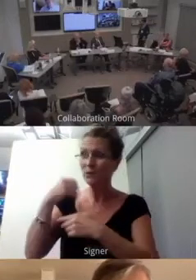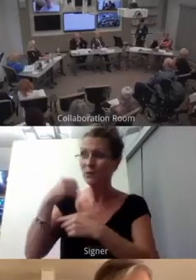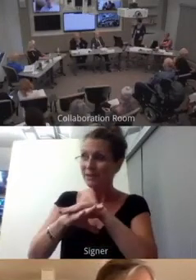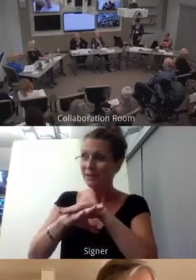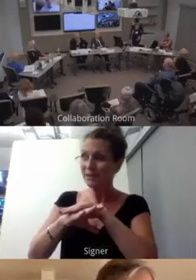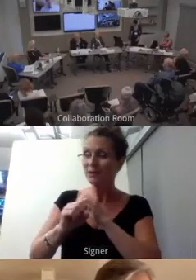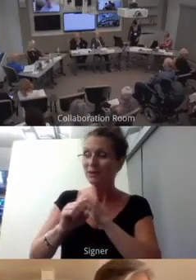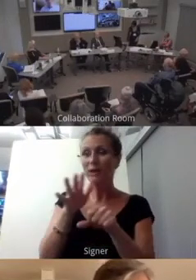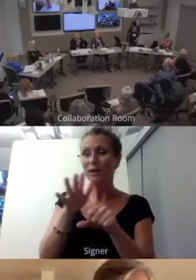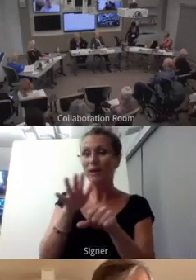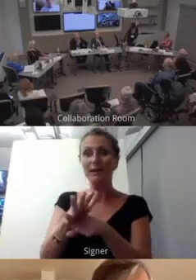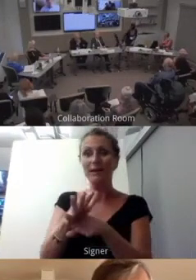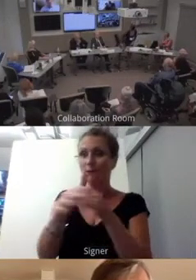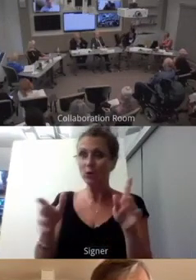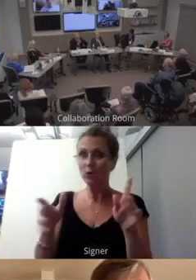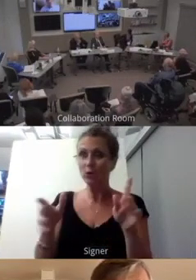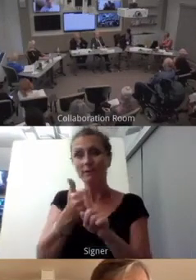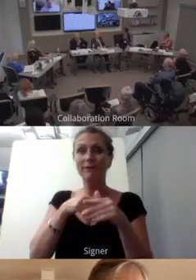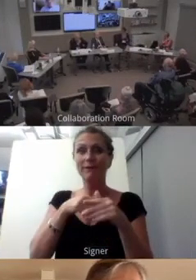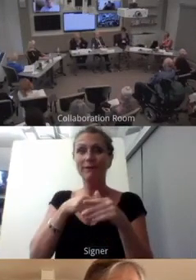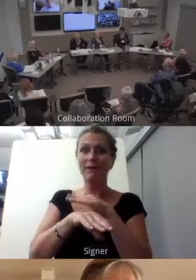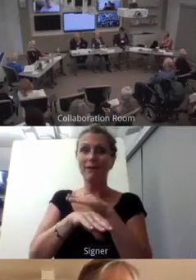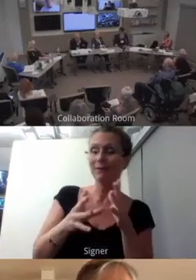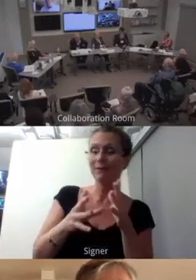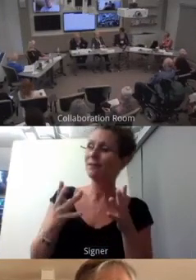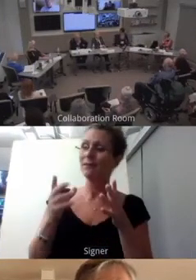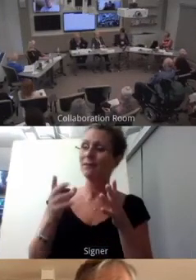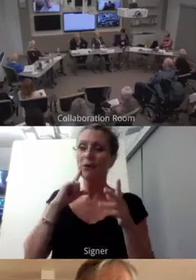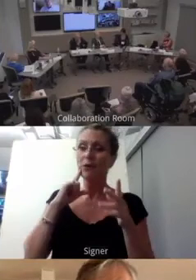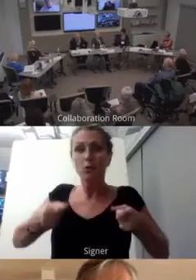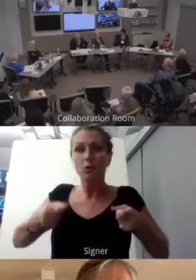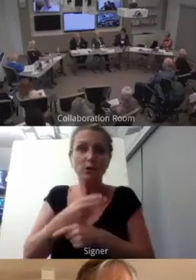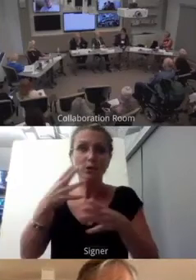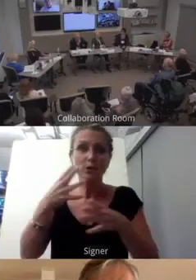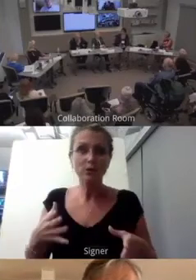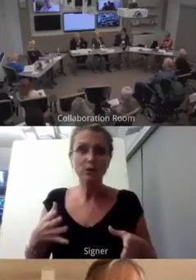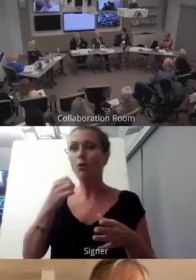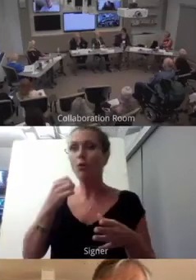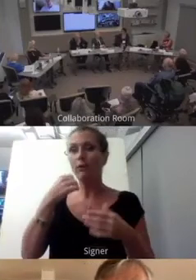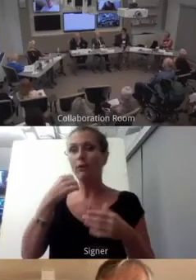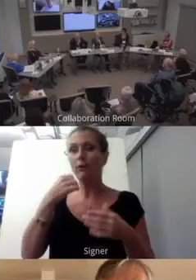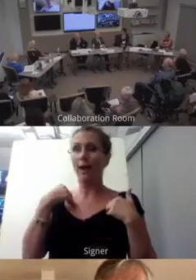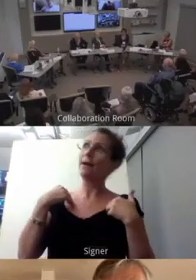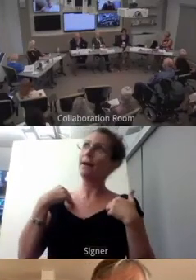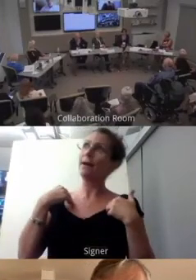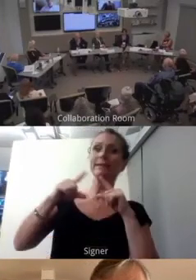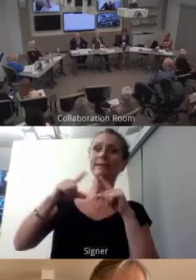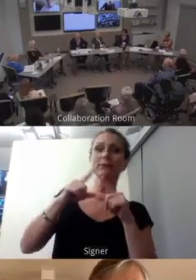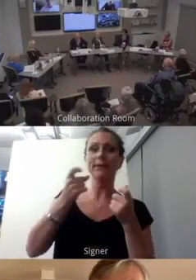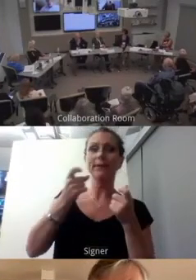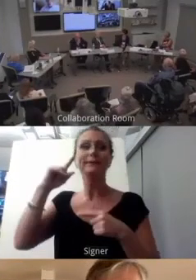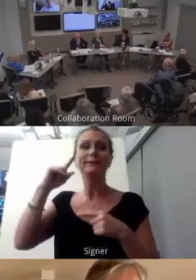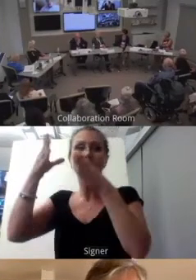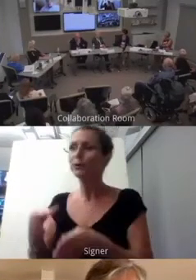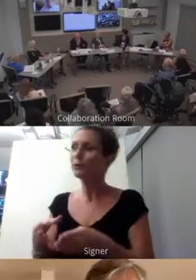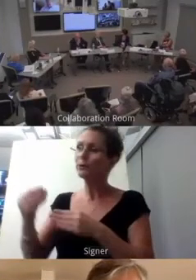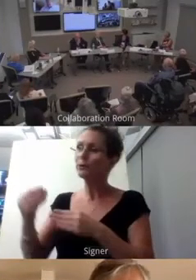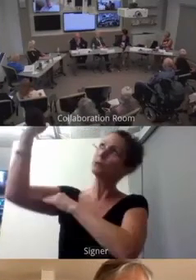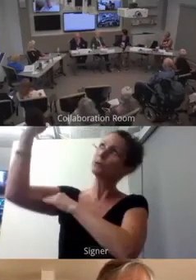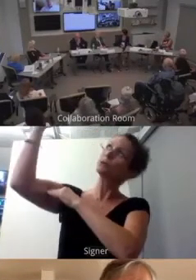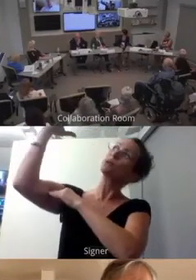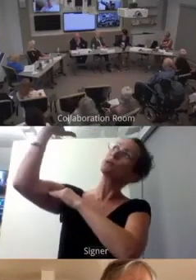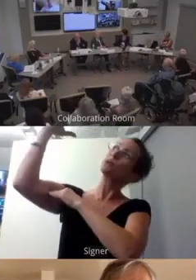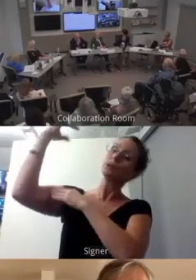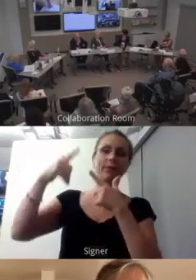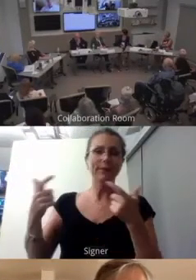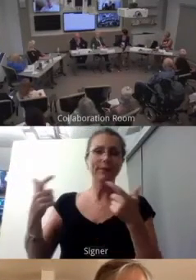who use wheelchairs, or didn't have the features that a deaf person needed to be fully accommodated in a hotel. So